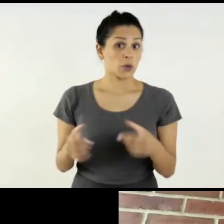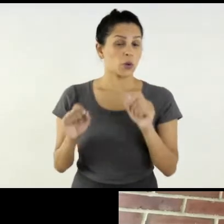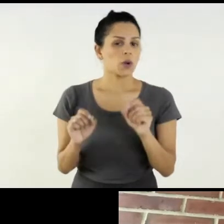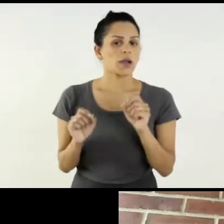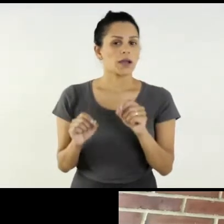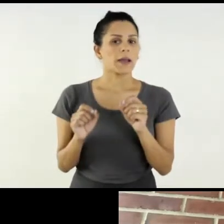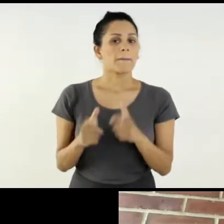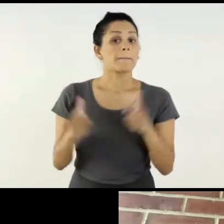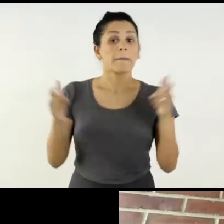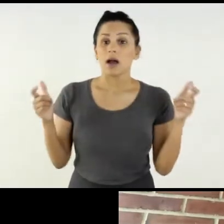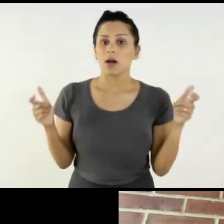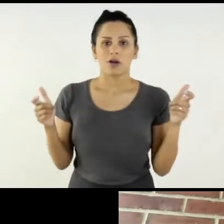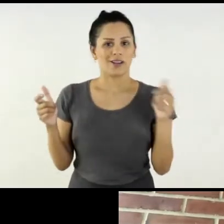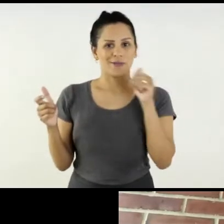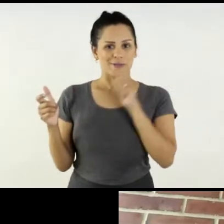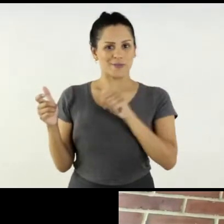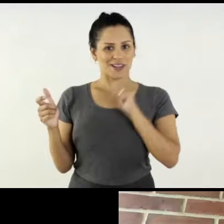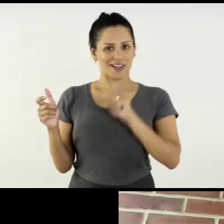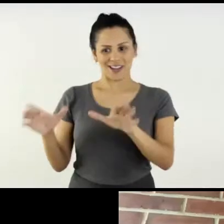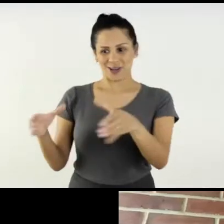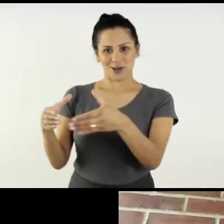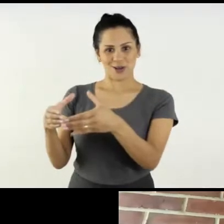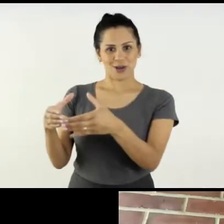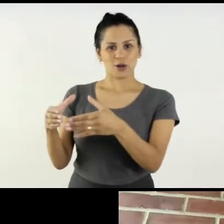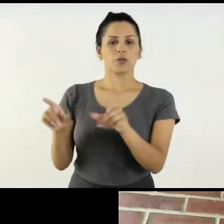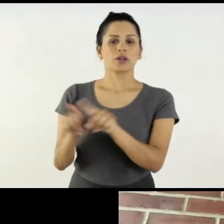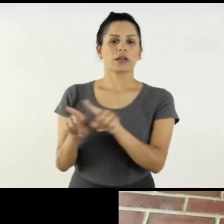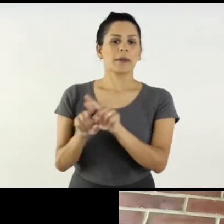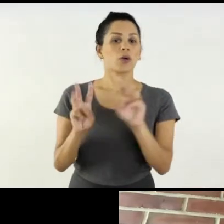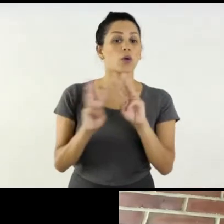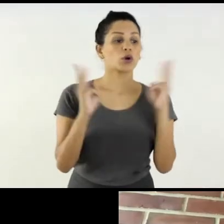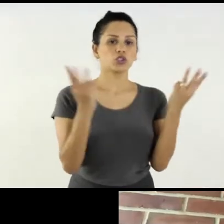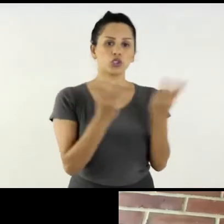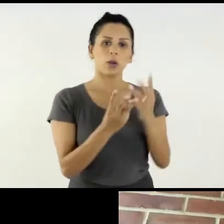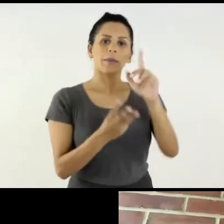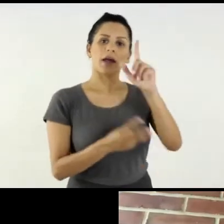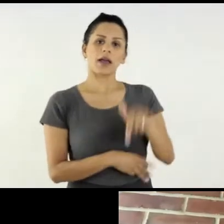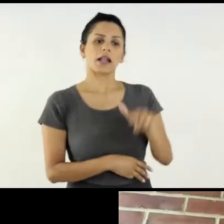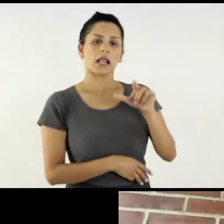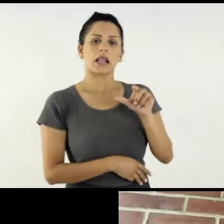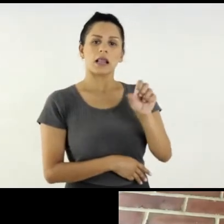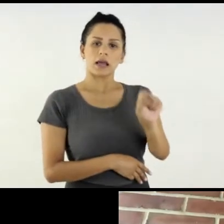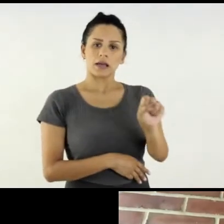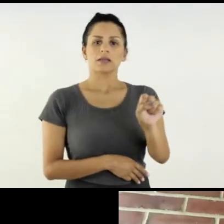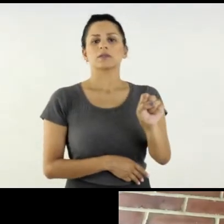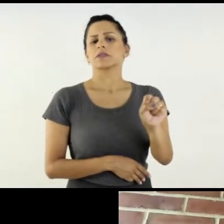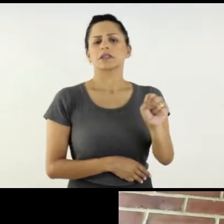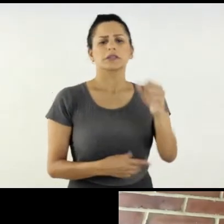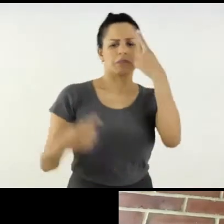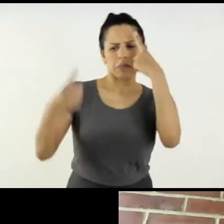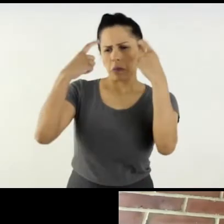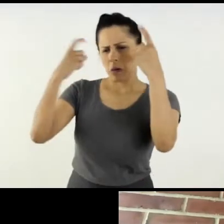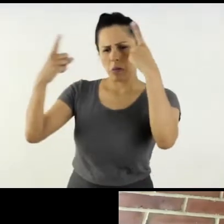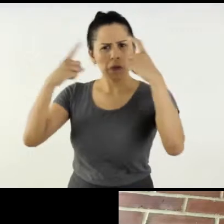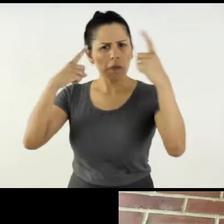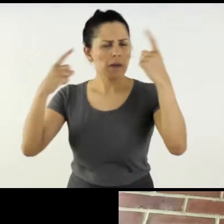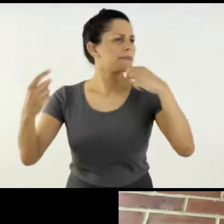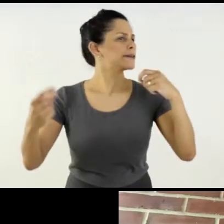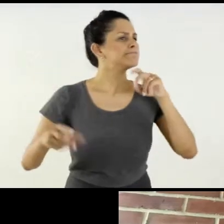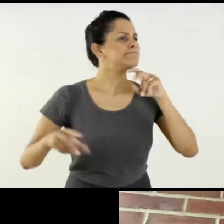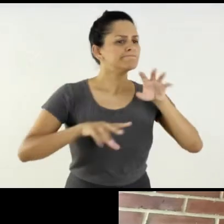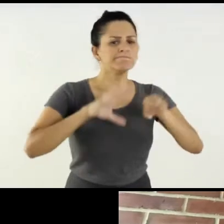these workshops allowed them to explore their creativity in a very